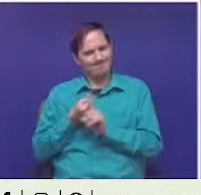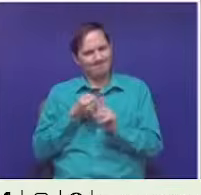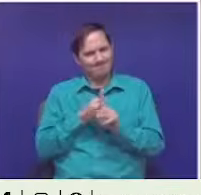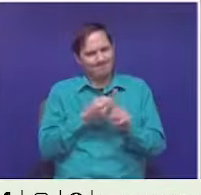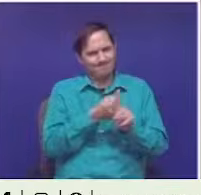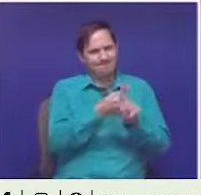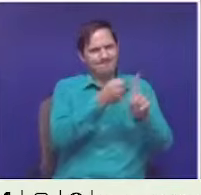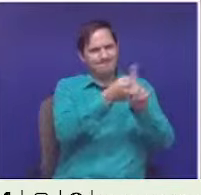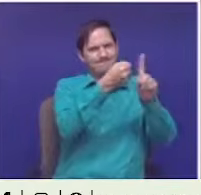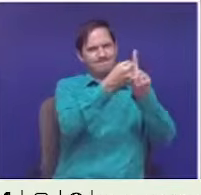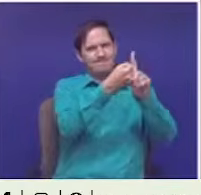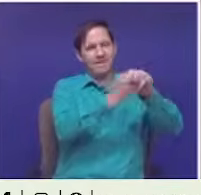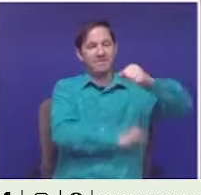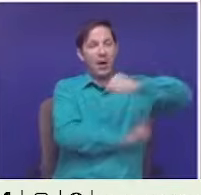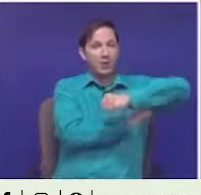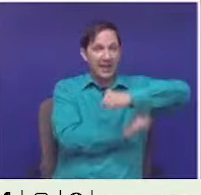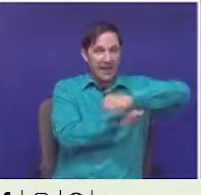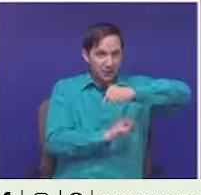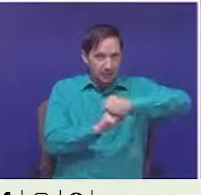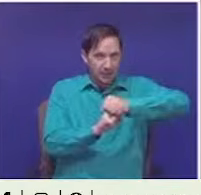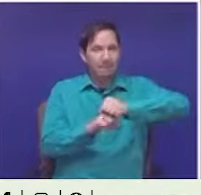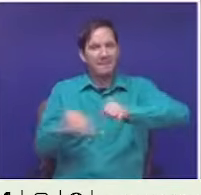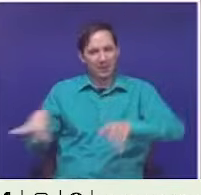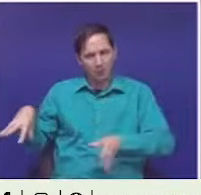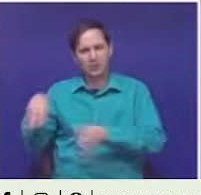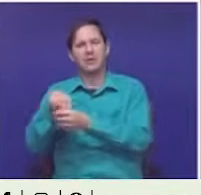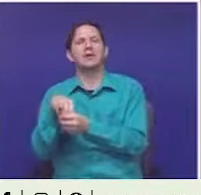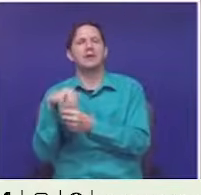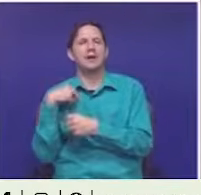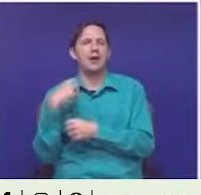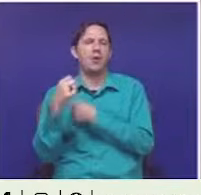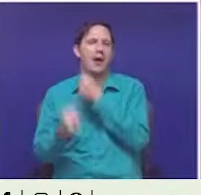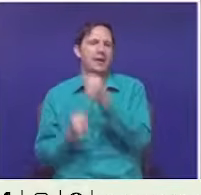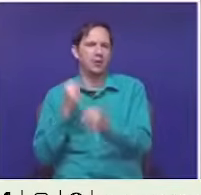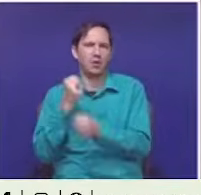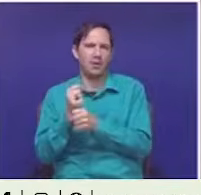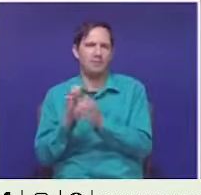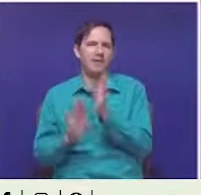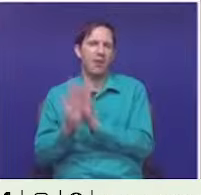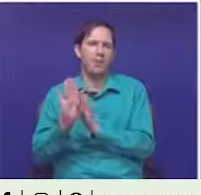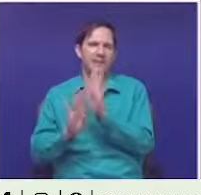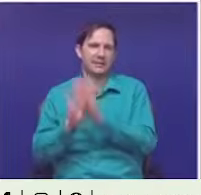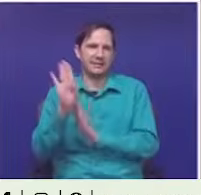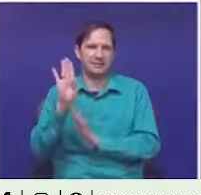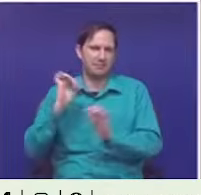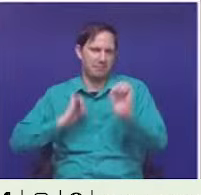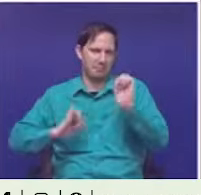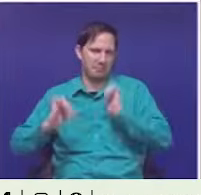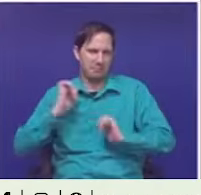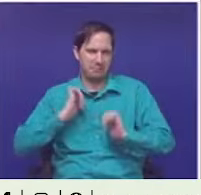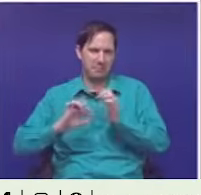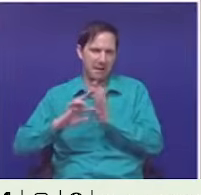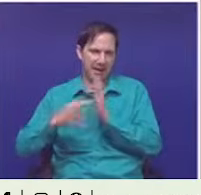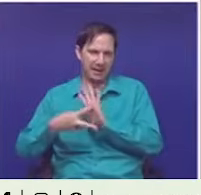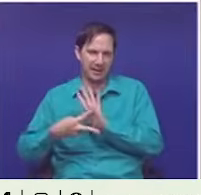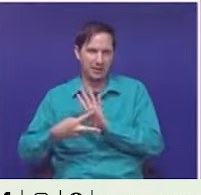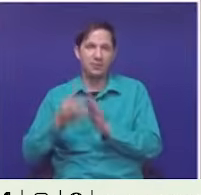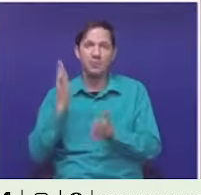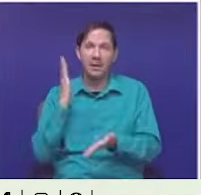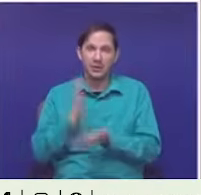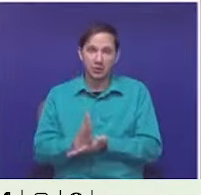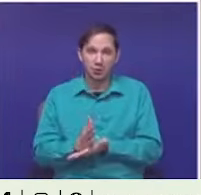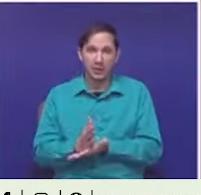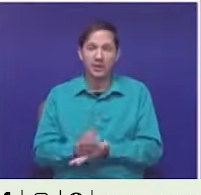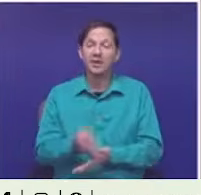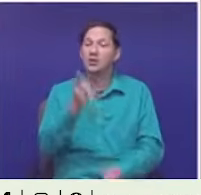for foundations of learning, but to include it in our annual performance plan so that all of you can hold us accountable to say, you said